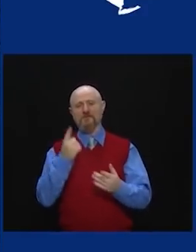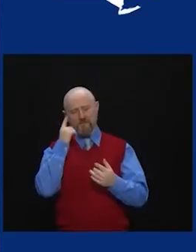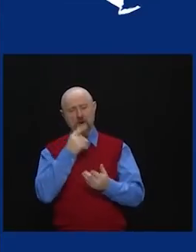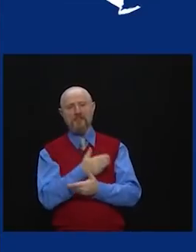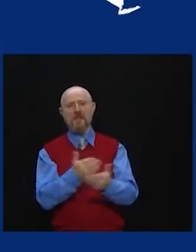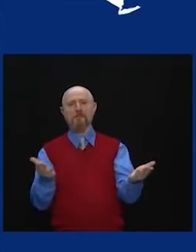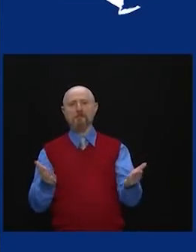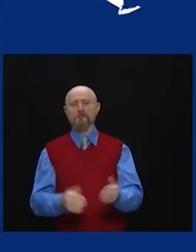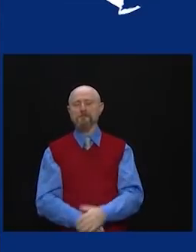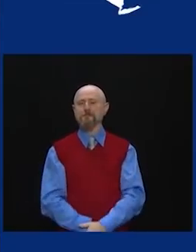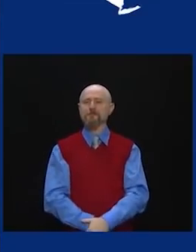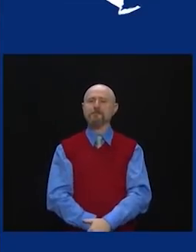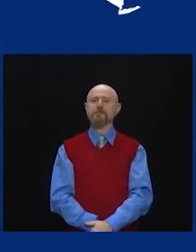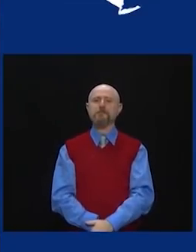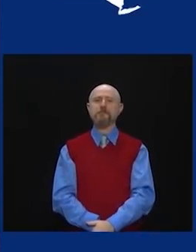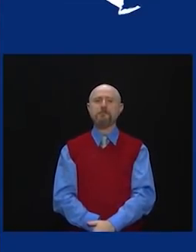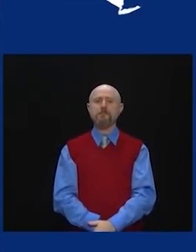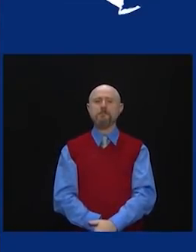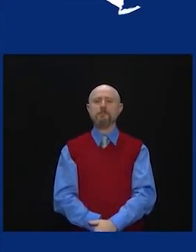different topic, if you don't mind? Sure.